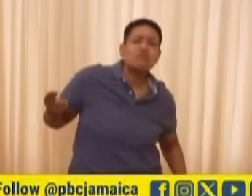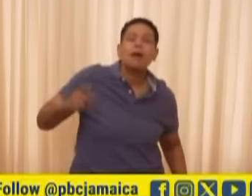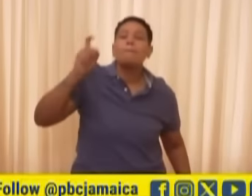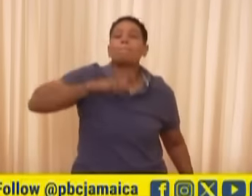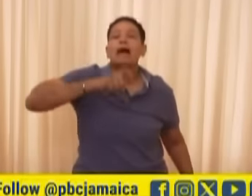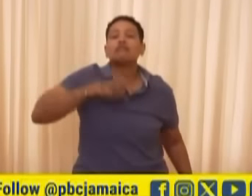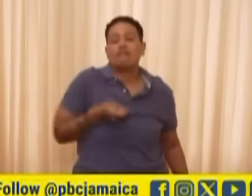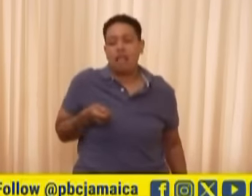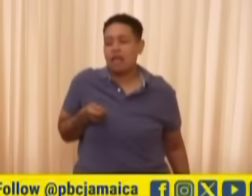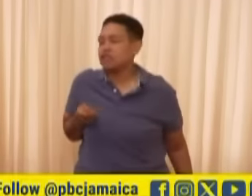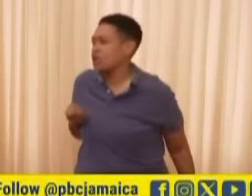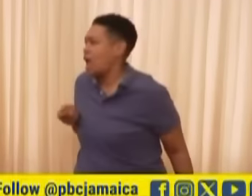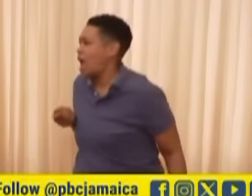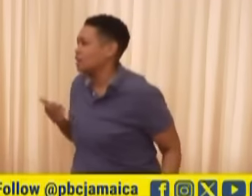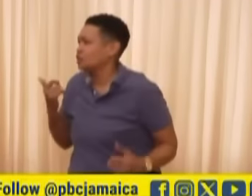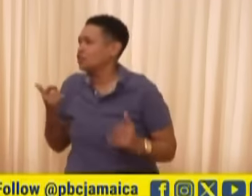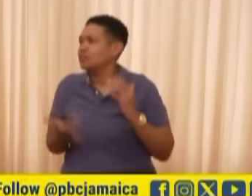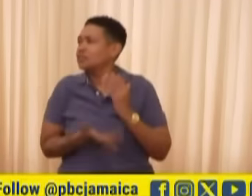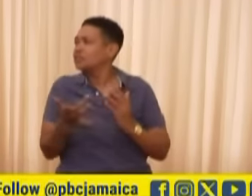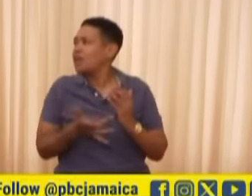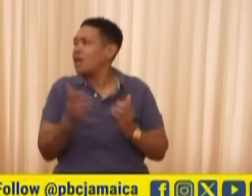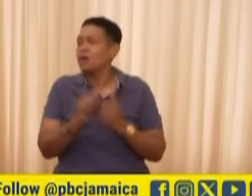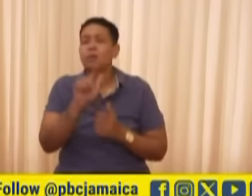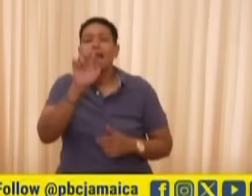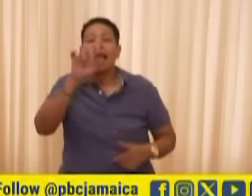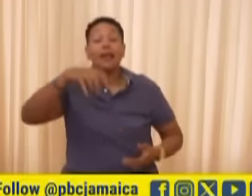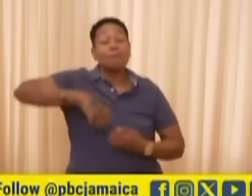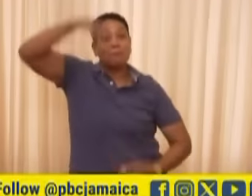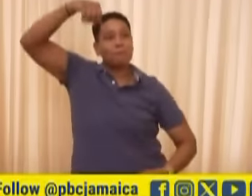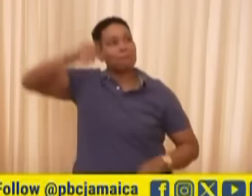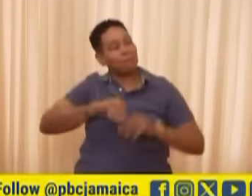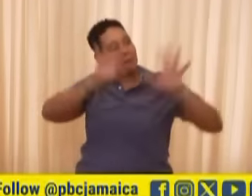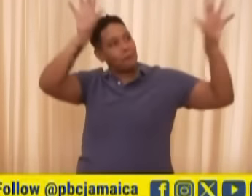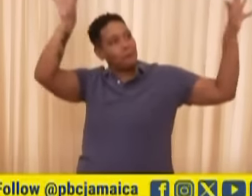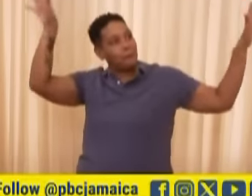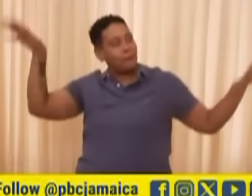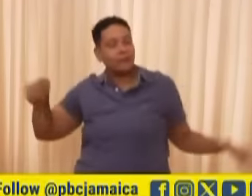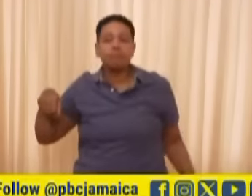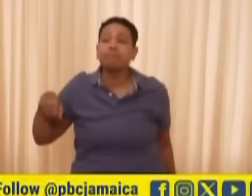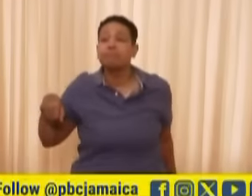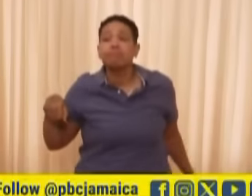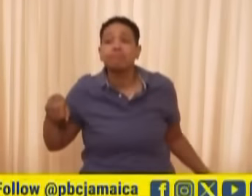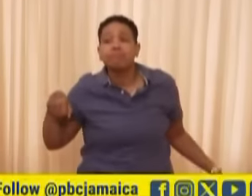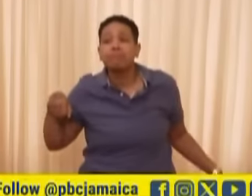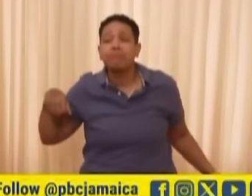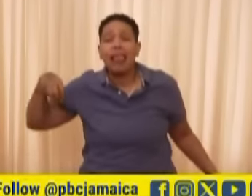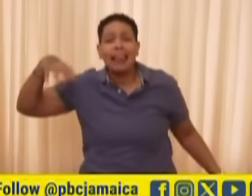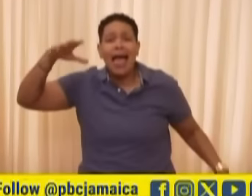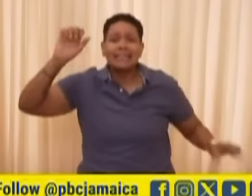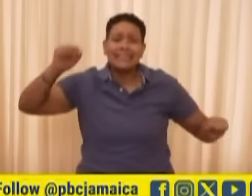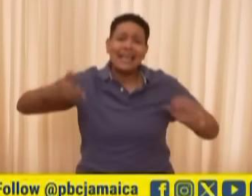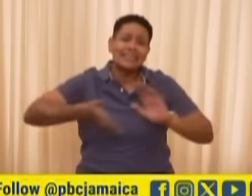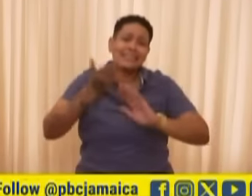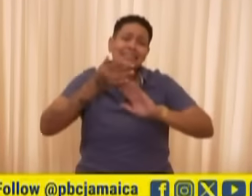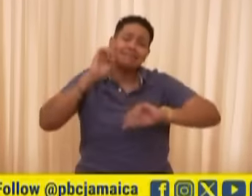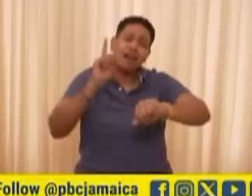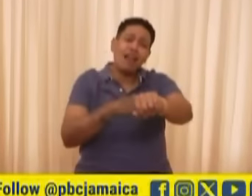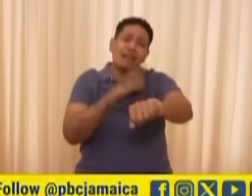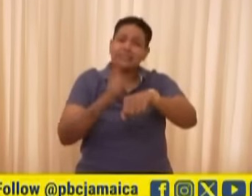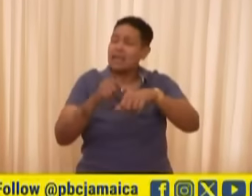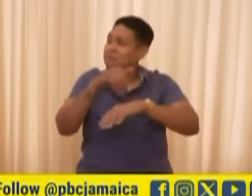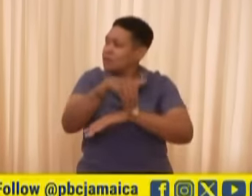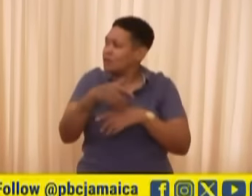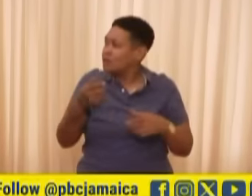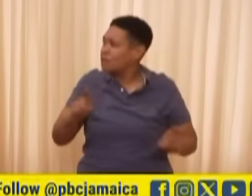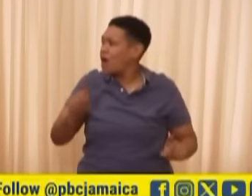Batteries and flashlights, today's technology with LED lights, you can have lights going for a little while in the night.